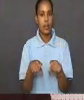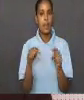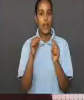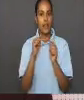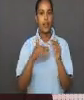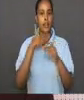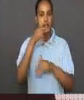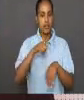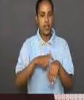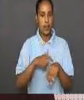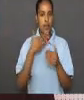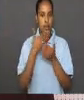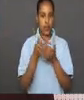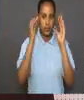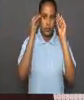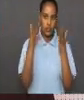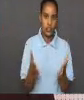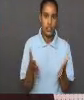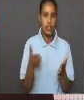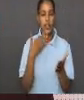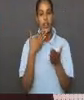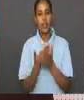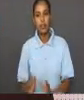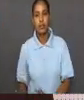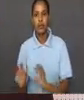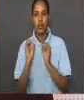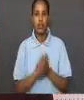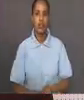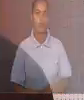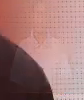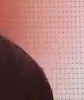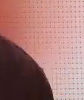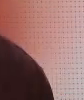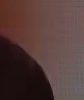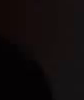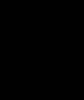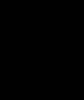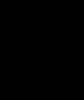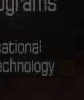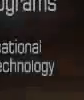today. Until next time, thank you, teacher. Thank you, students.